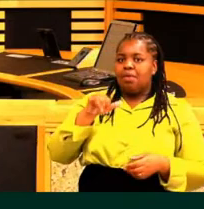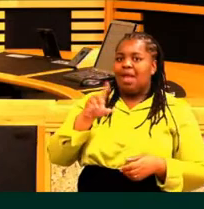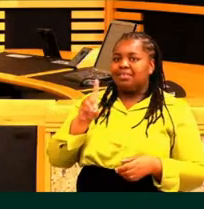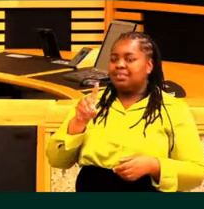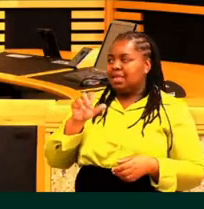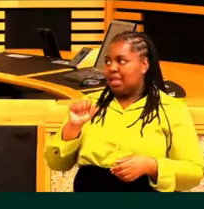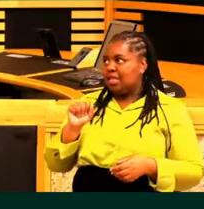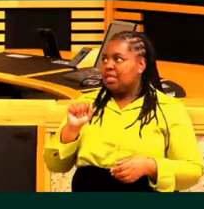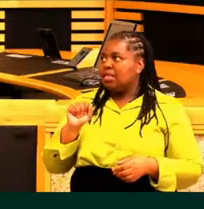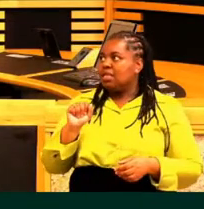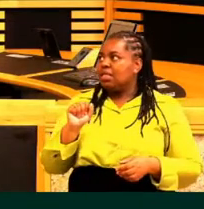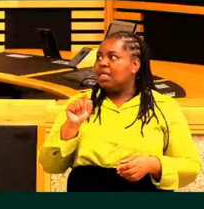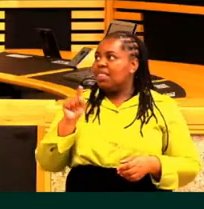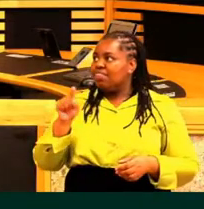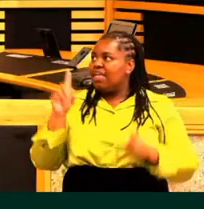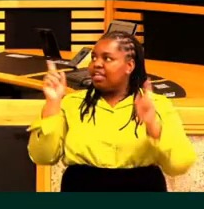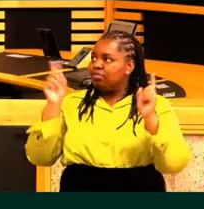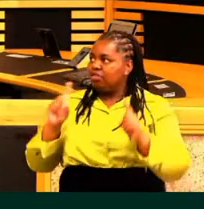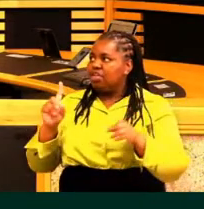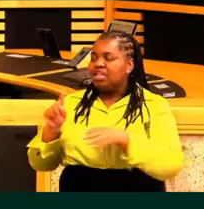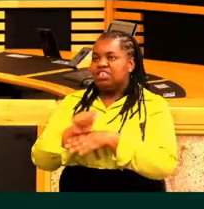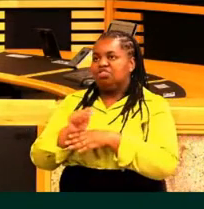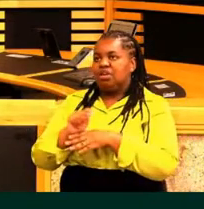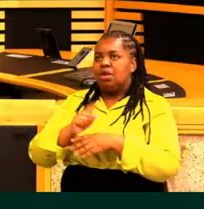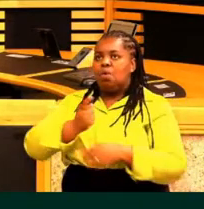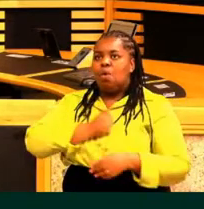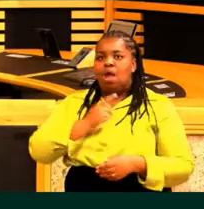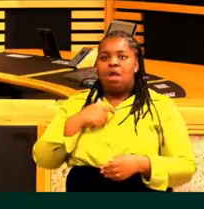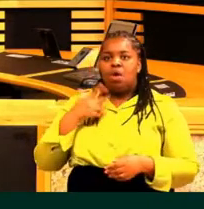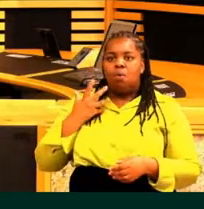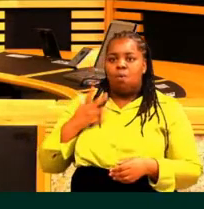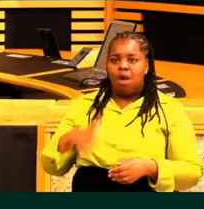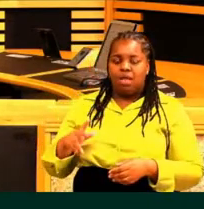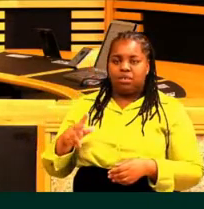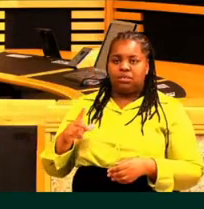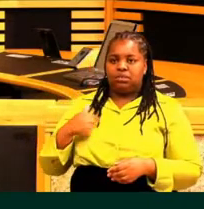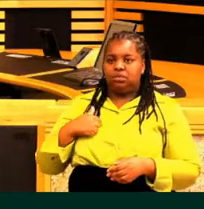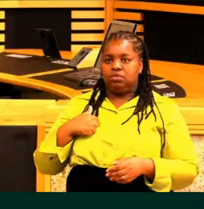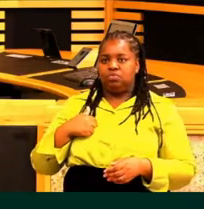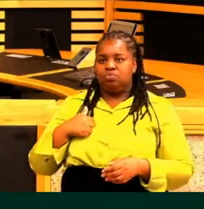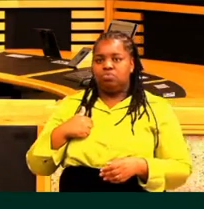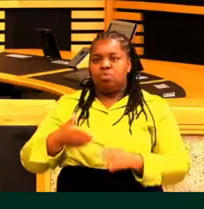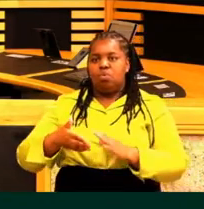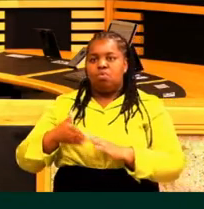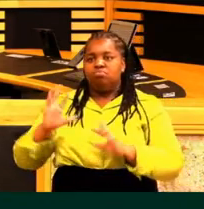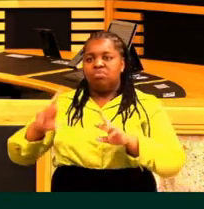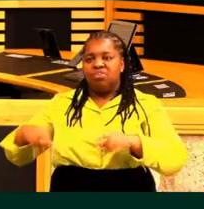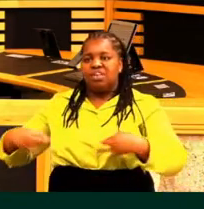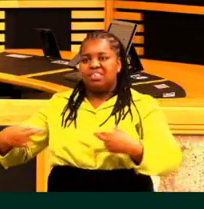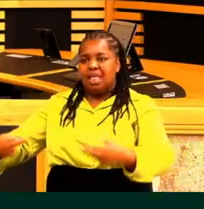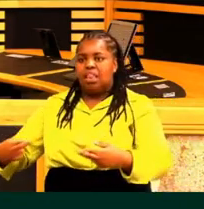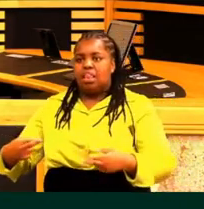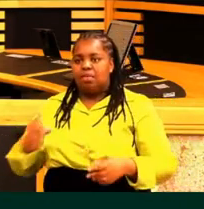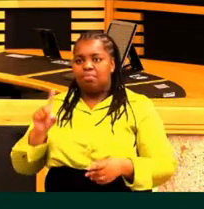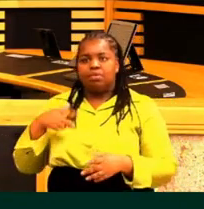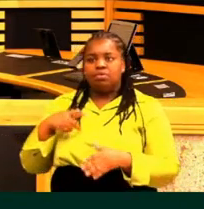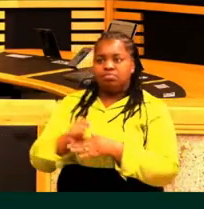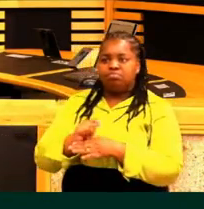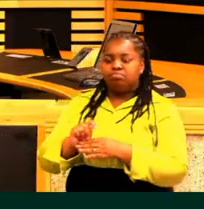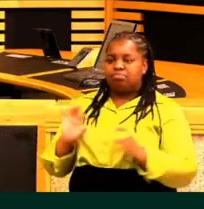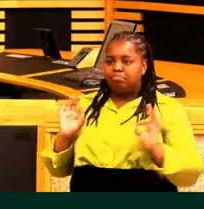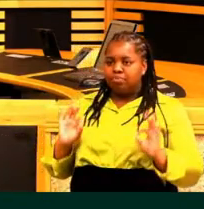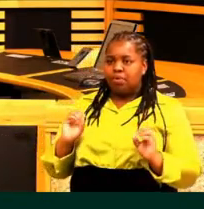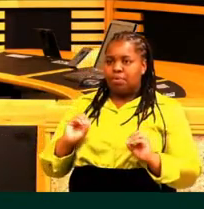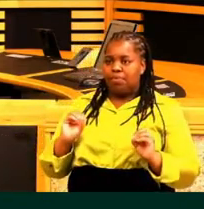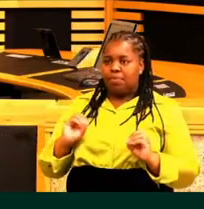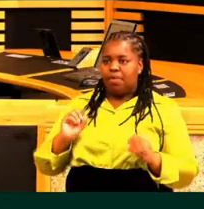have um as they specialize in training because we do not want to go on on on retail without being trained properly